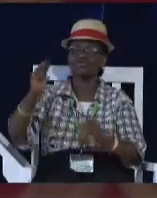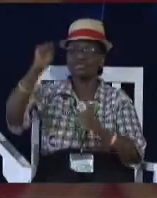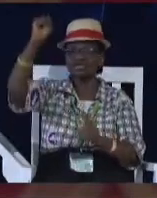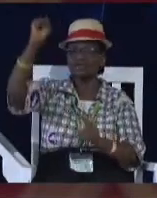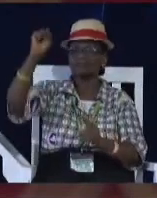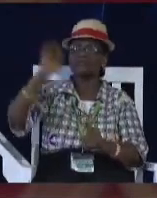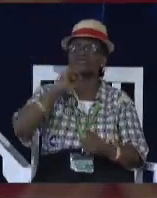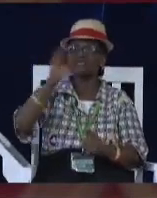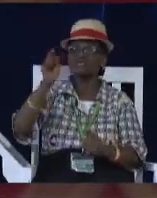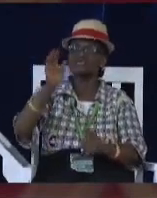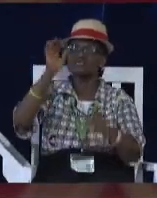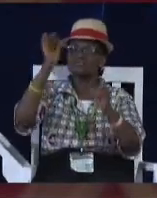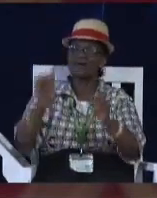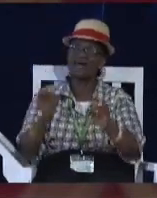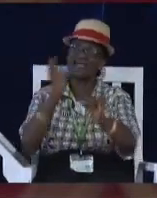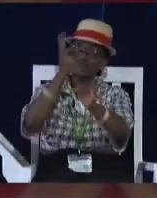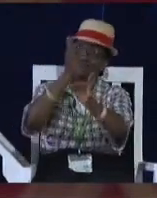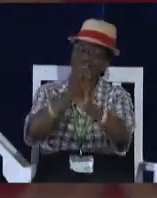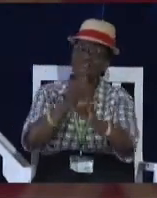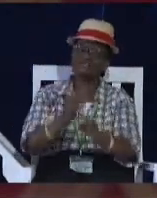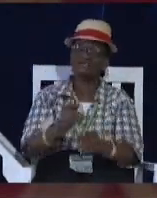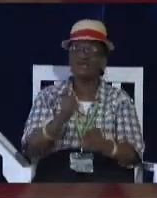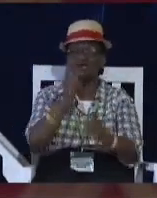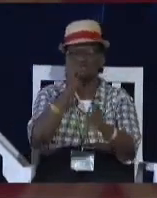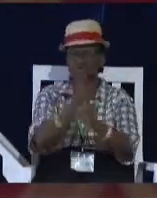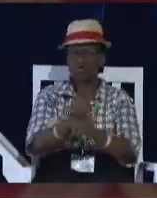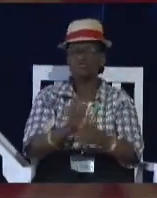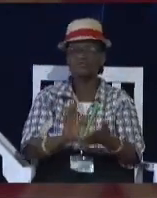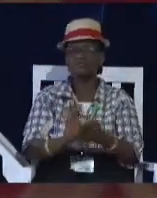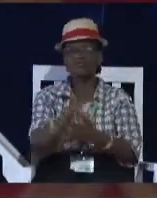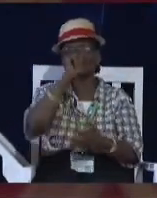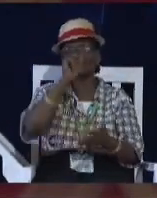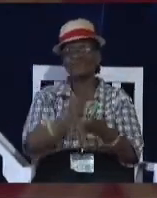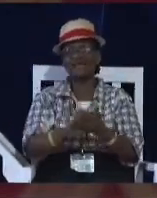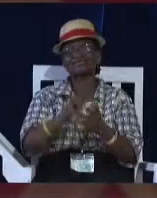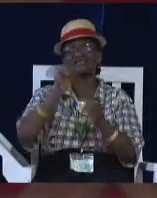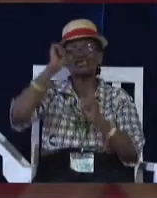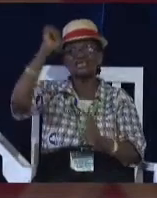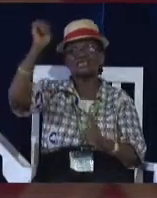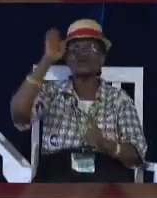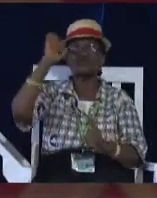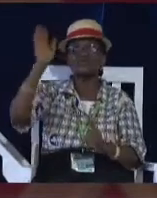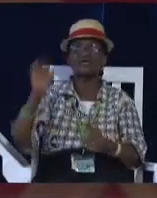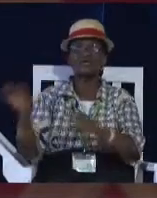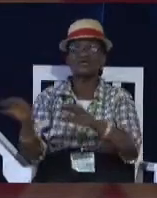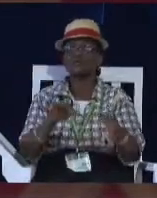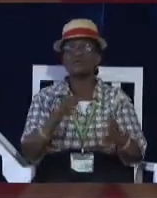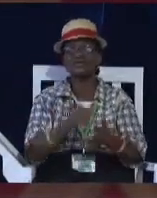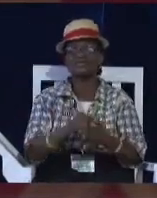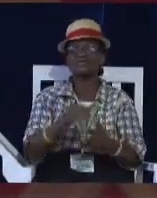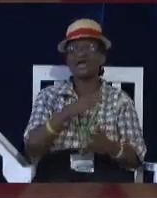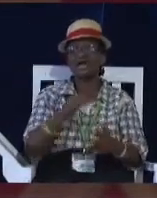Just believe that he will do it, and it will be done tonight.